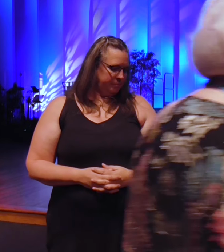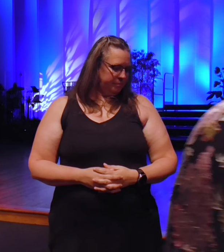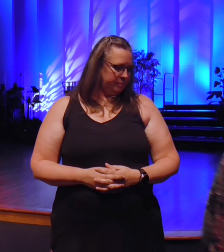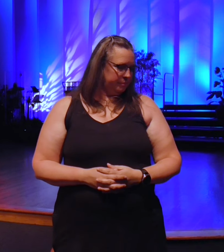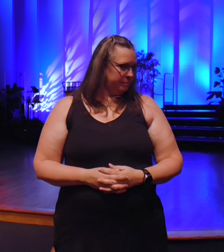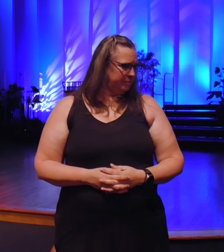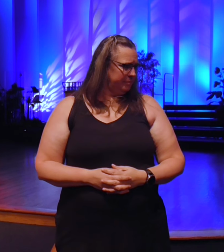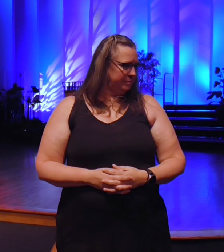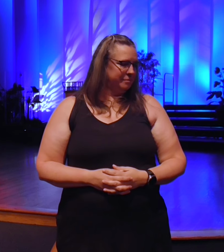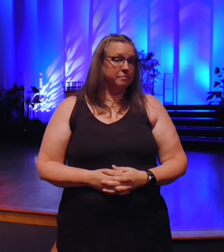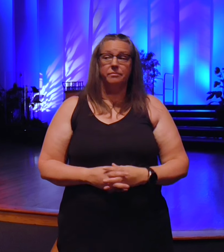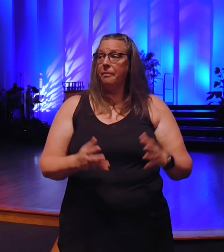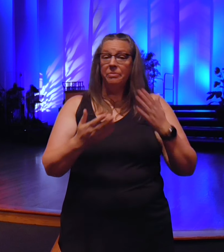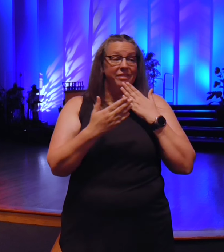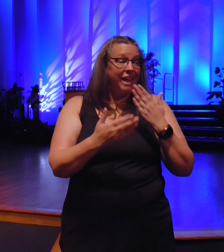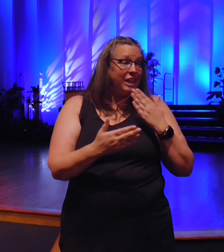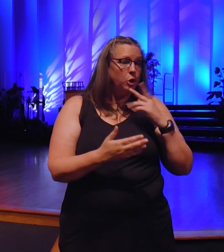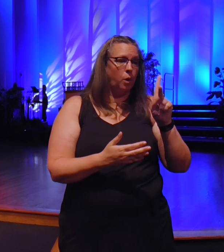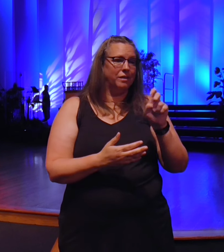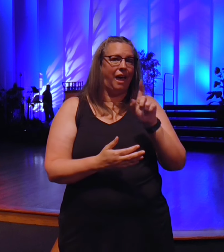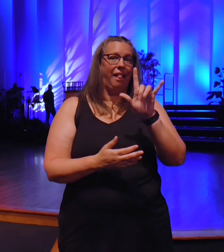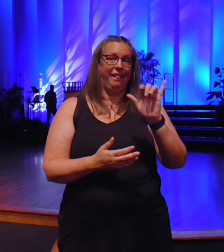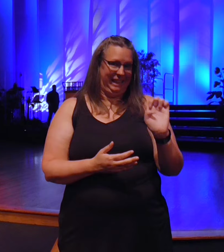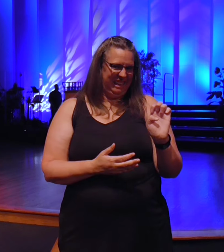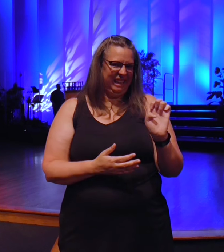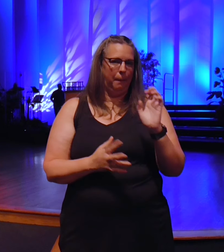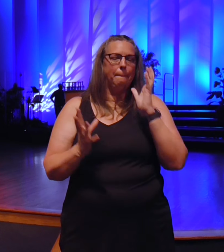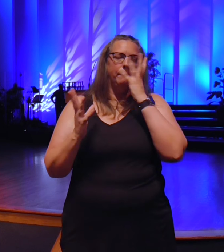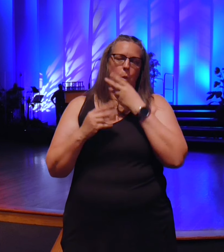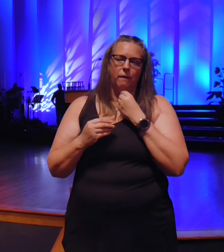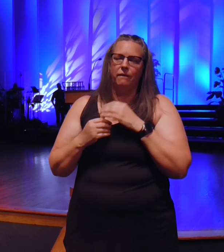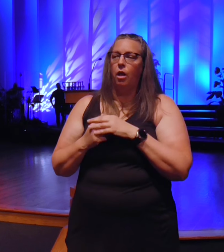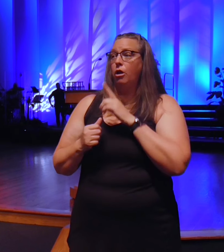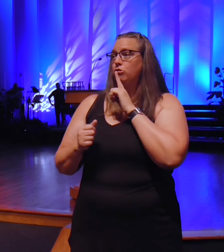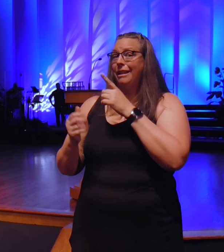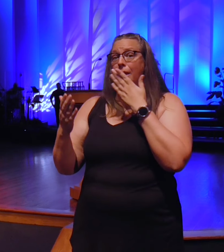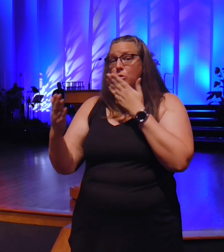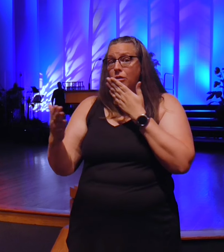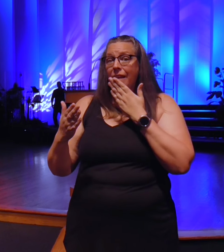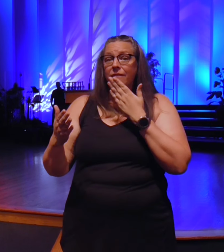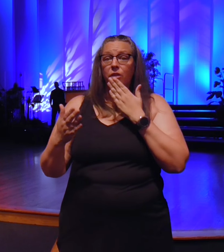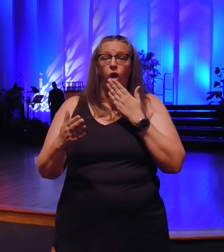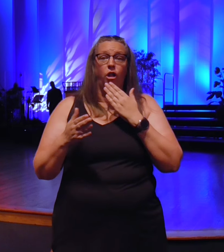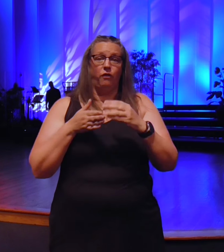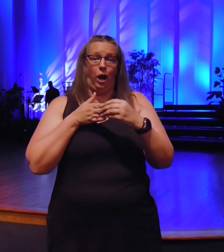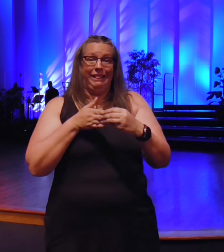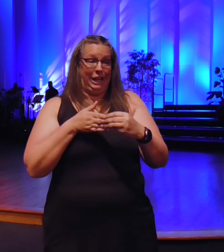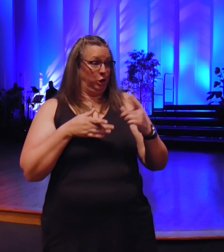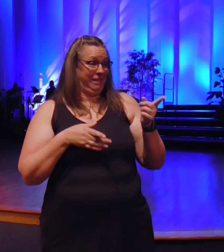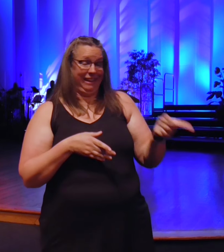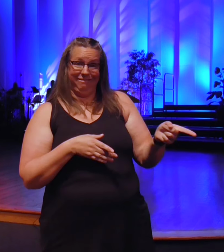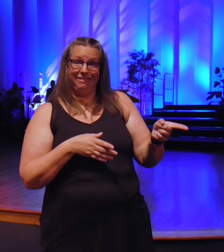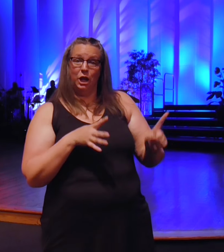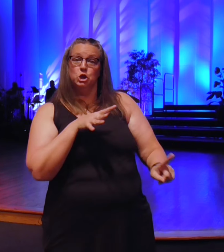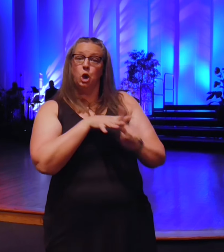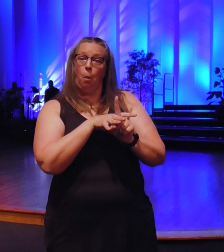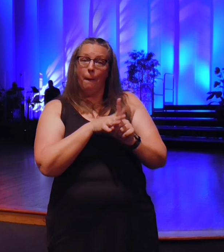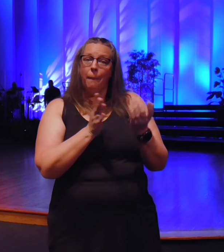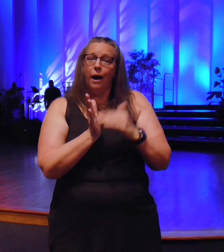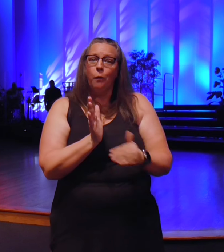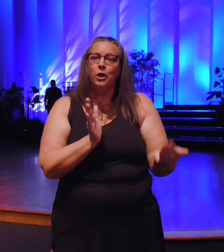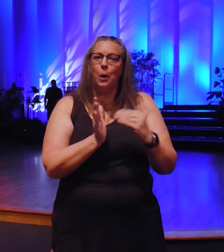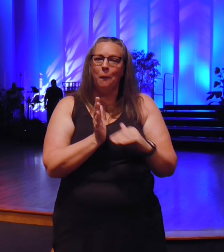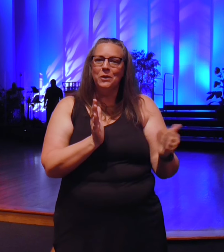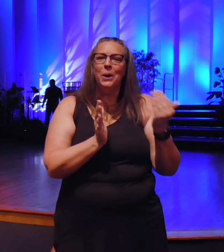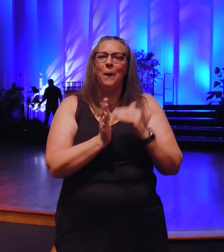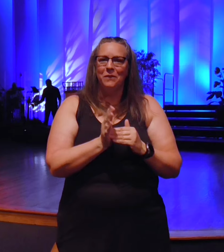Thank you so much for that prayer, Kelly. That was beautiful. I am so grateful for our leaders like Kelly who show up at Mile High Church over and over again